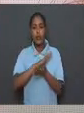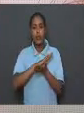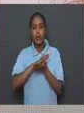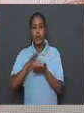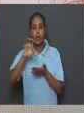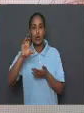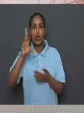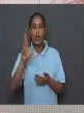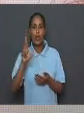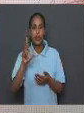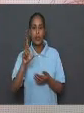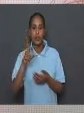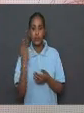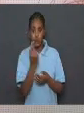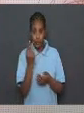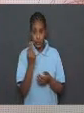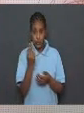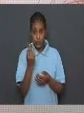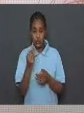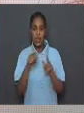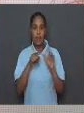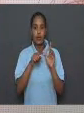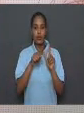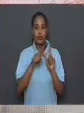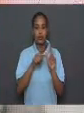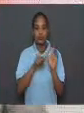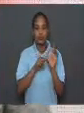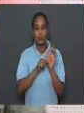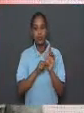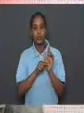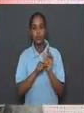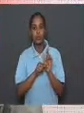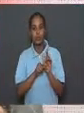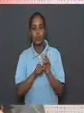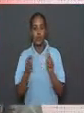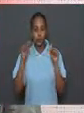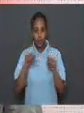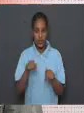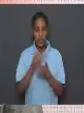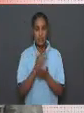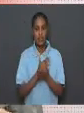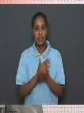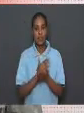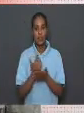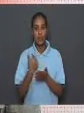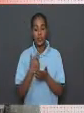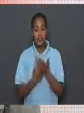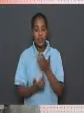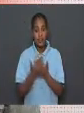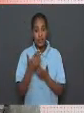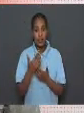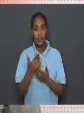pure chromium would be used as the anode. In today's lesson, we